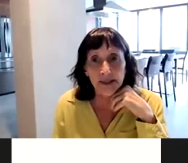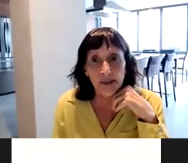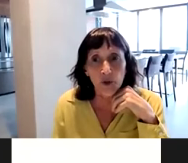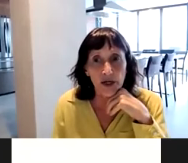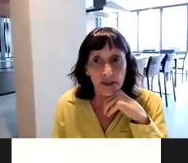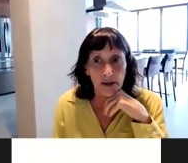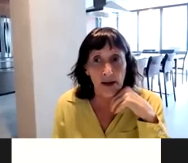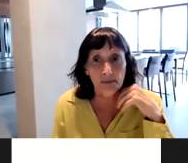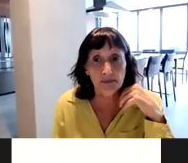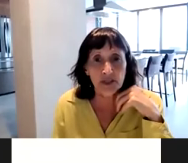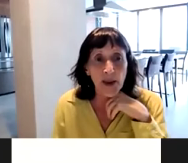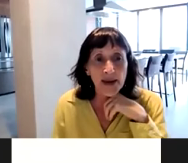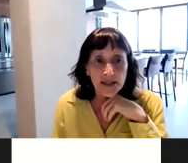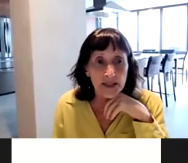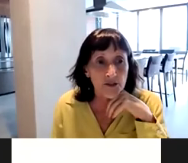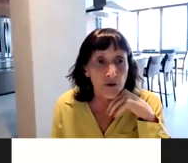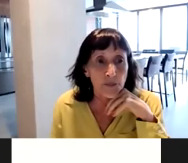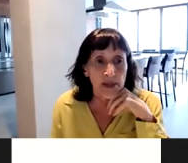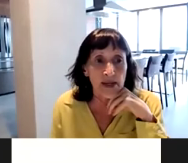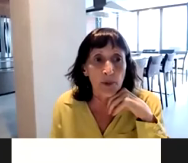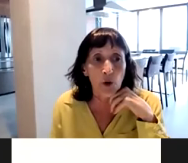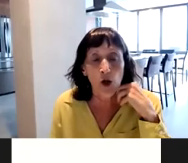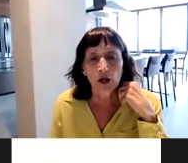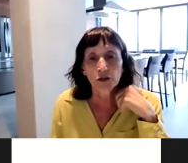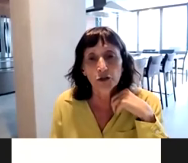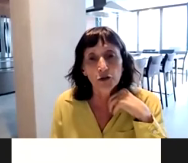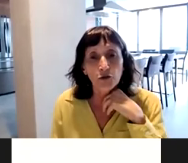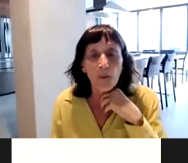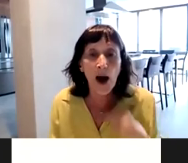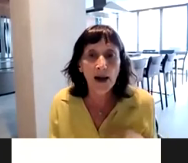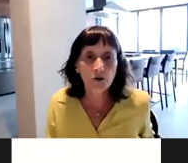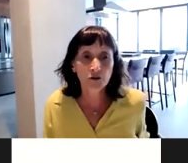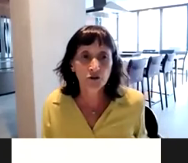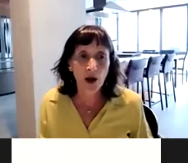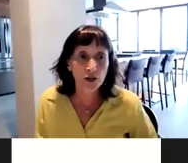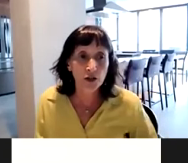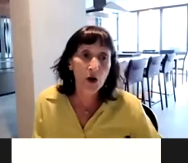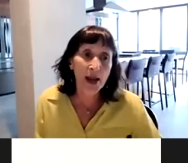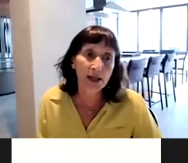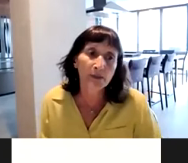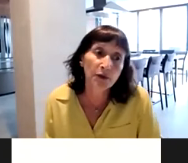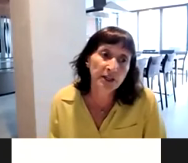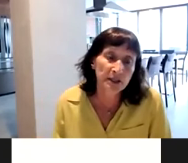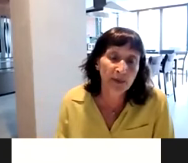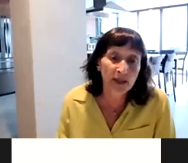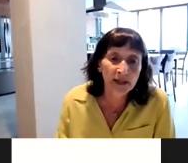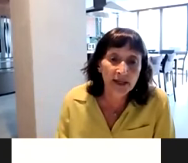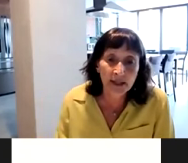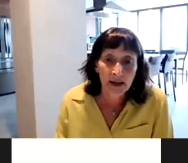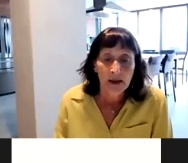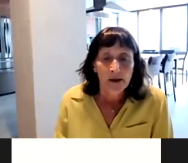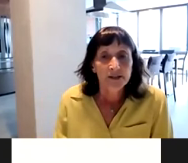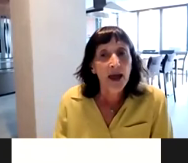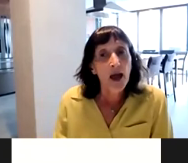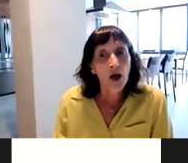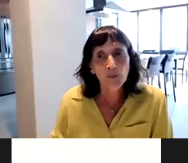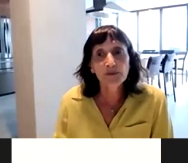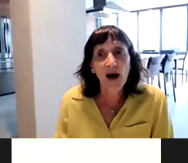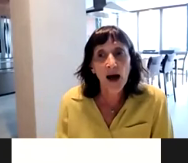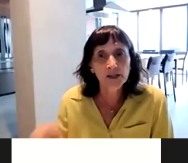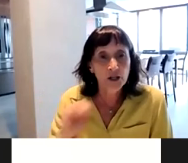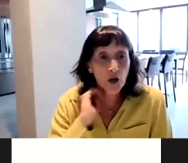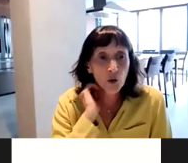create deliberate spaces for people to model structure and predictability, to